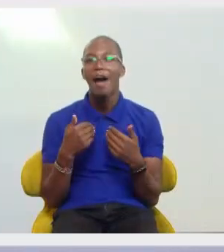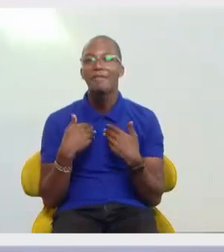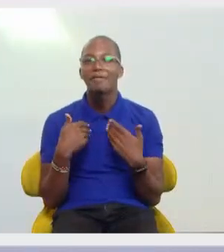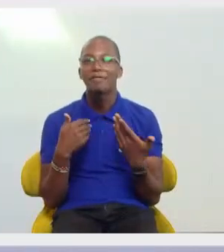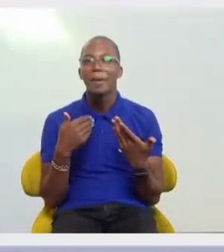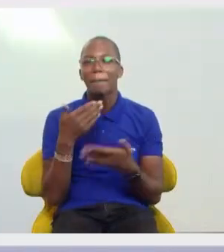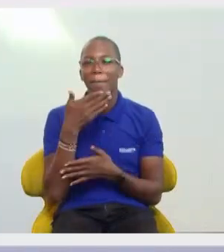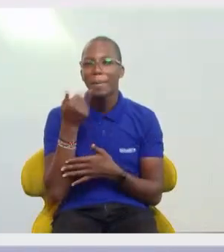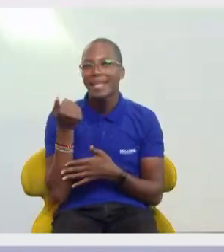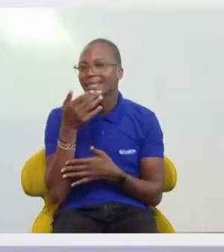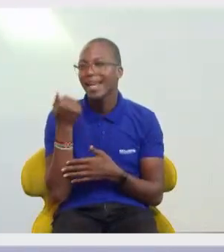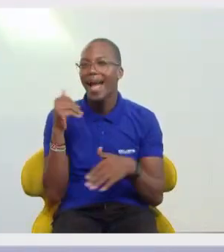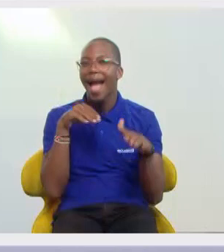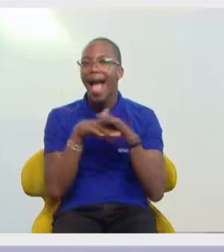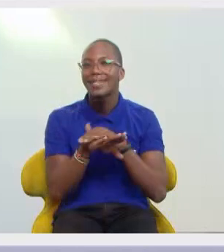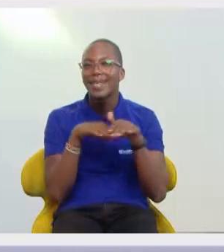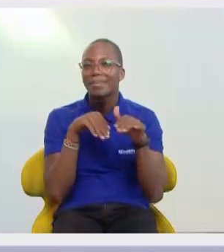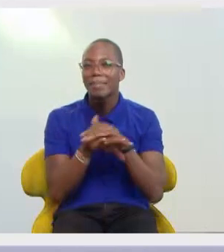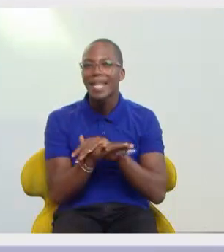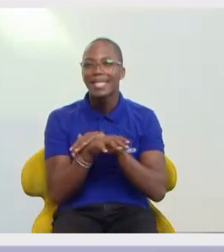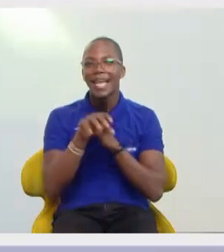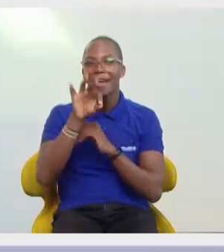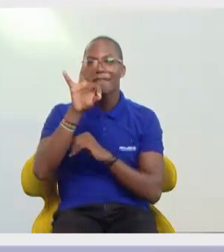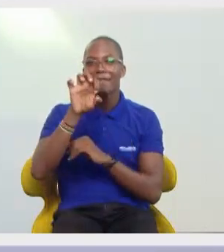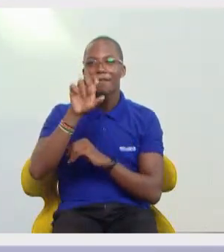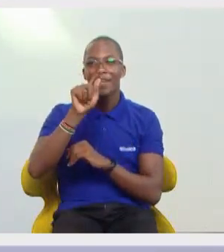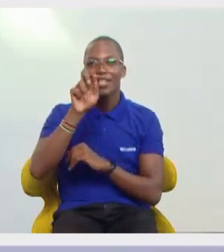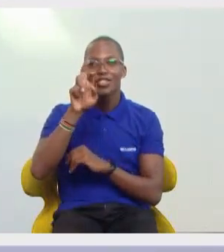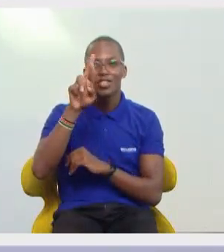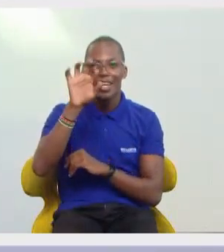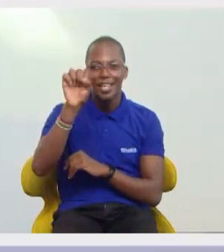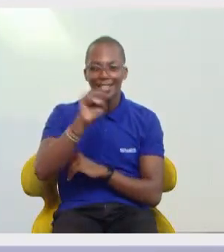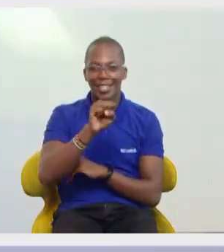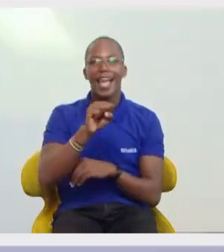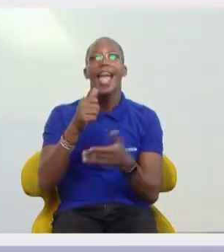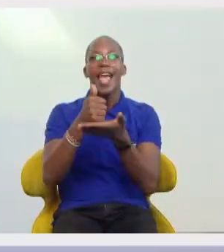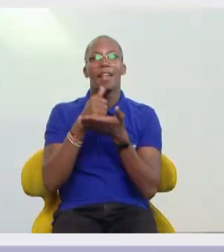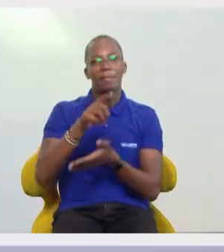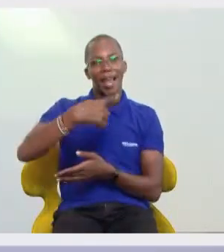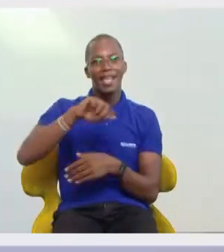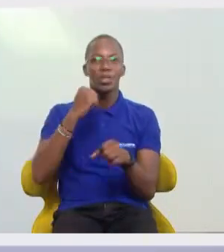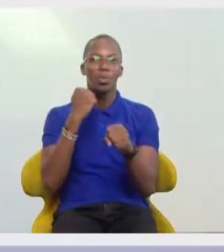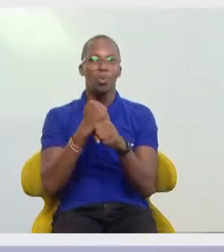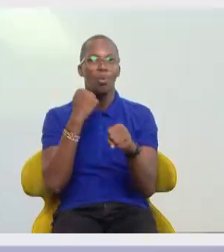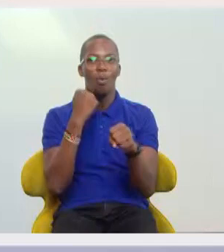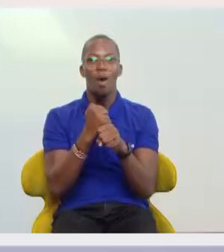favorable accessibility features which allows us to work remotely.